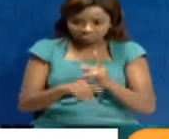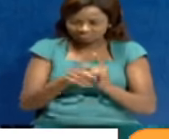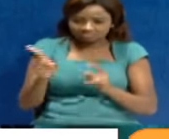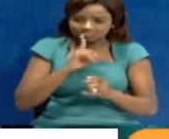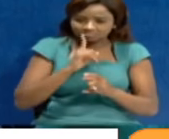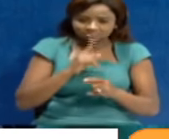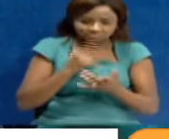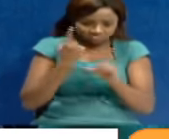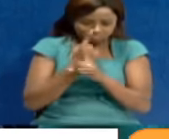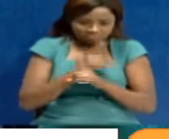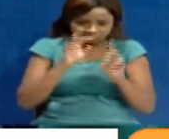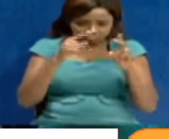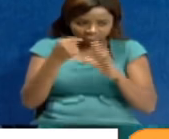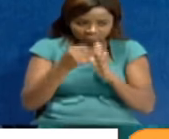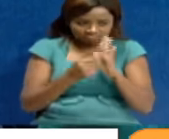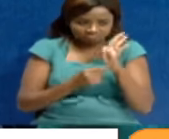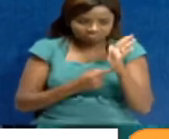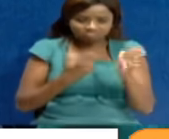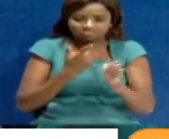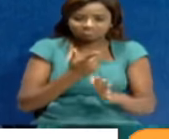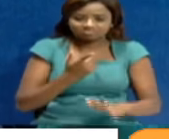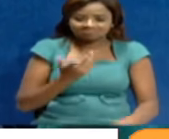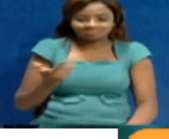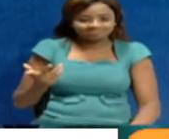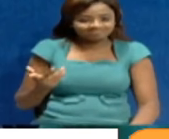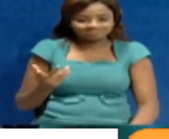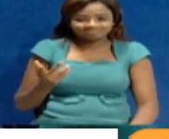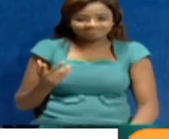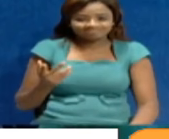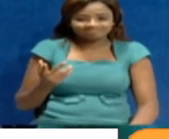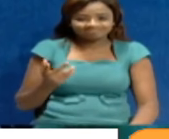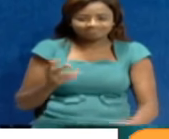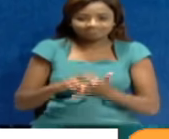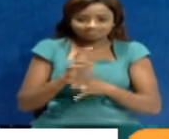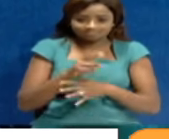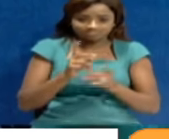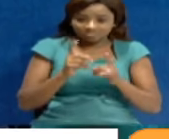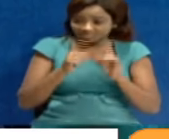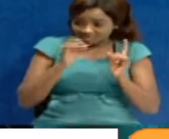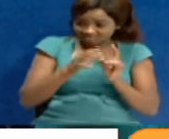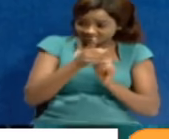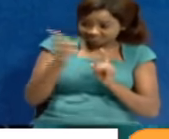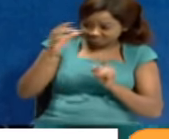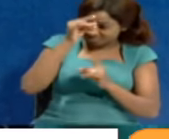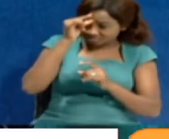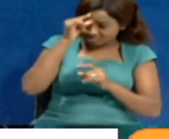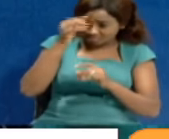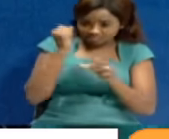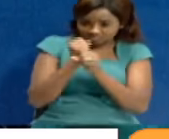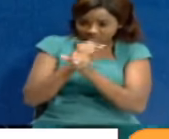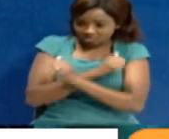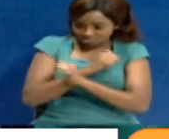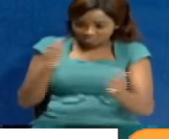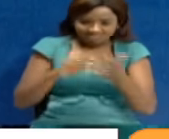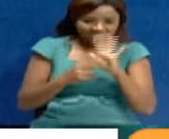merited. And if you had done things the right way, you would not need to intervene or interfere or countervail some